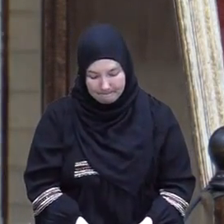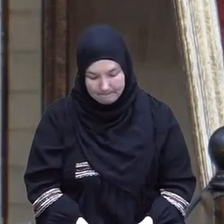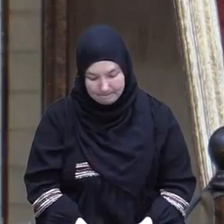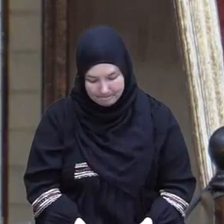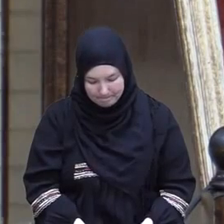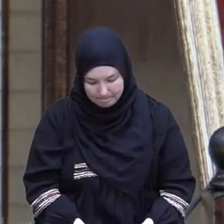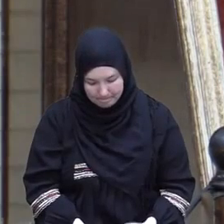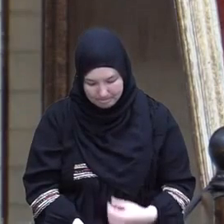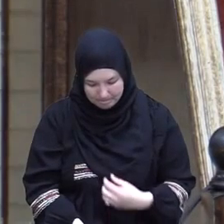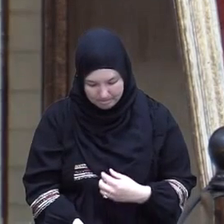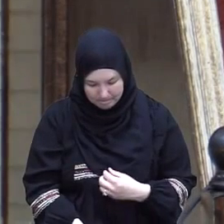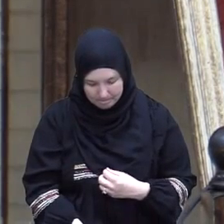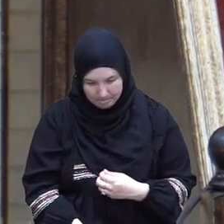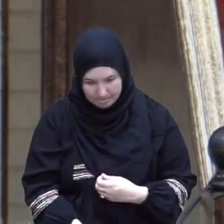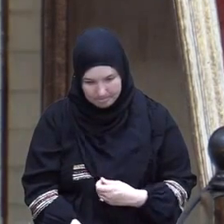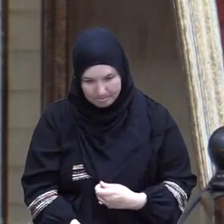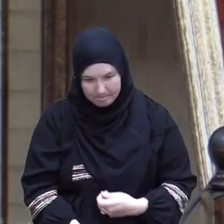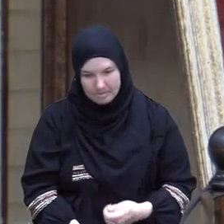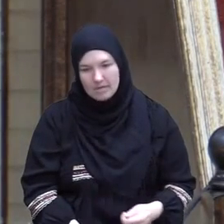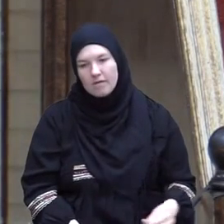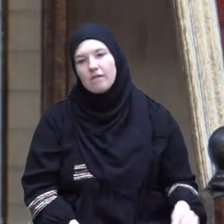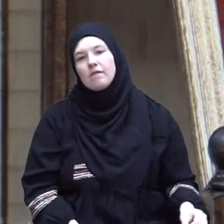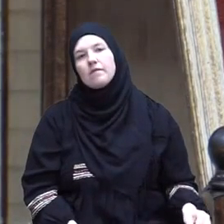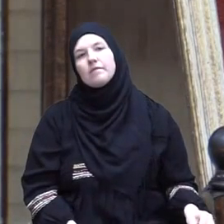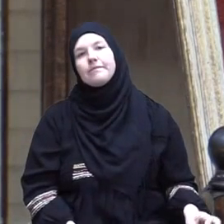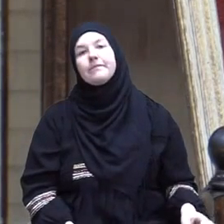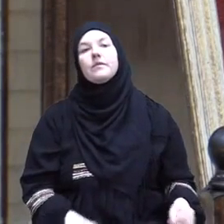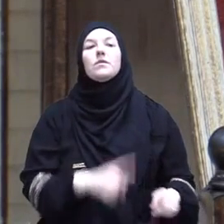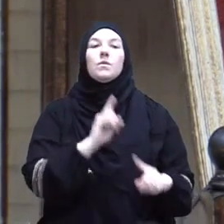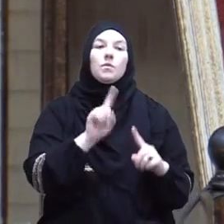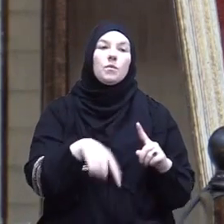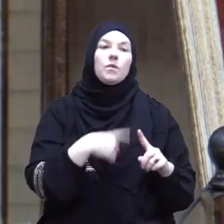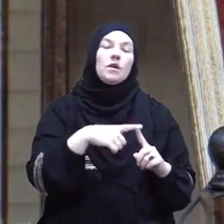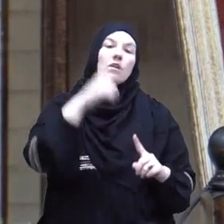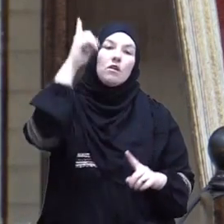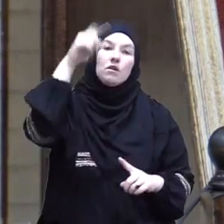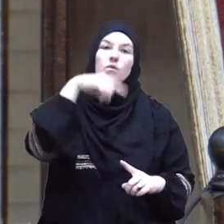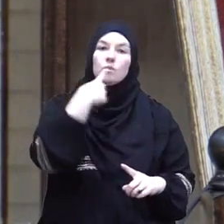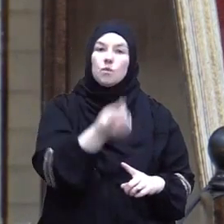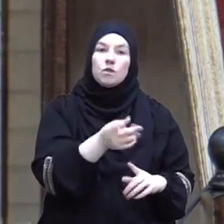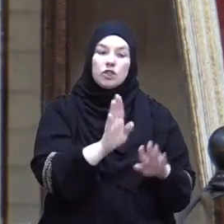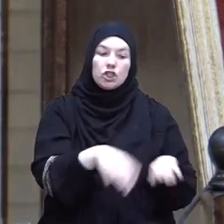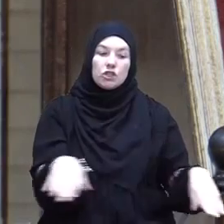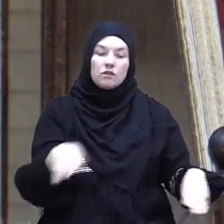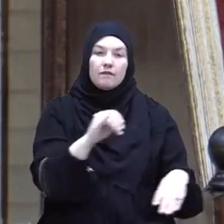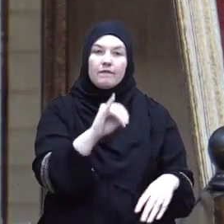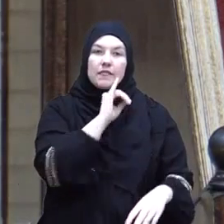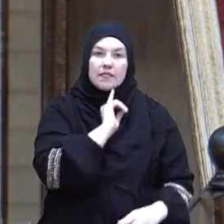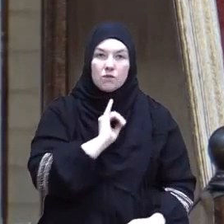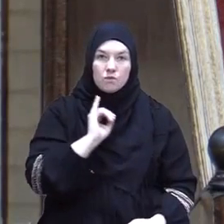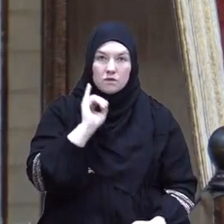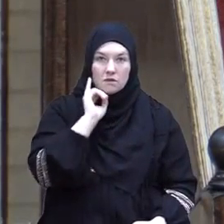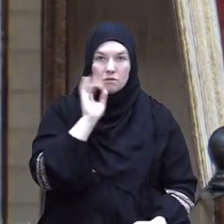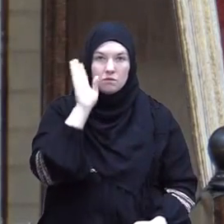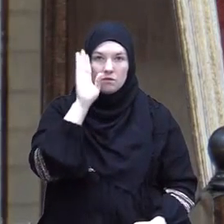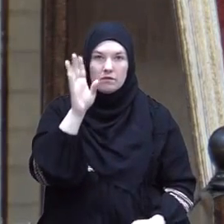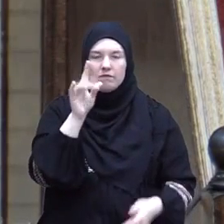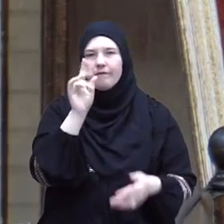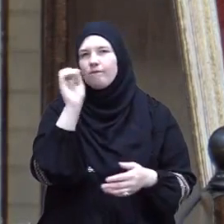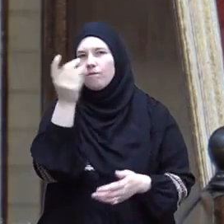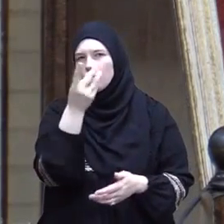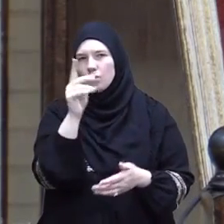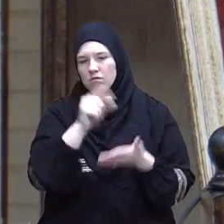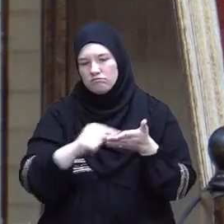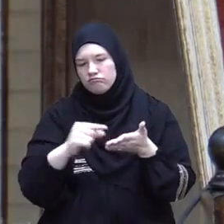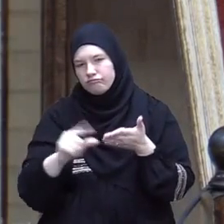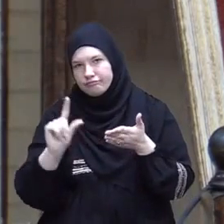enter paradise. Okay? When Allah told the children of Israel, which we'll come to in the few ayat that we